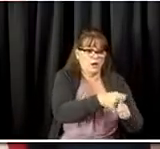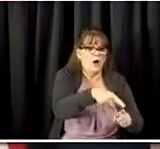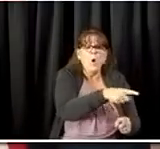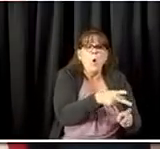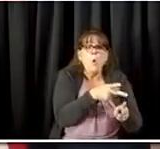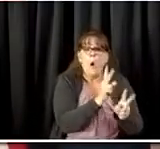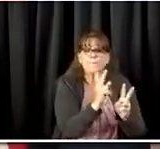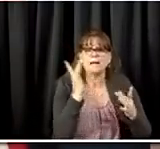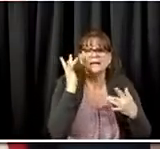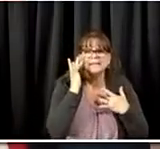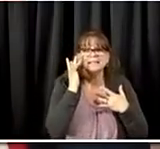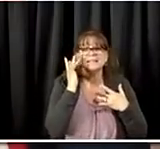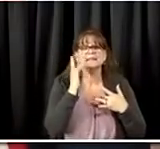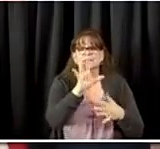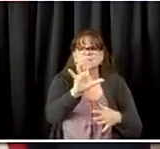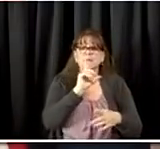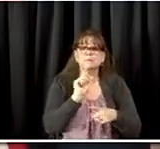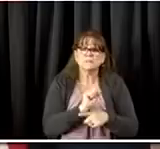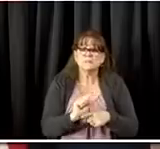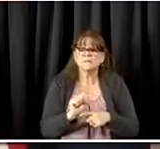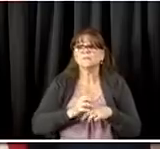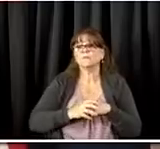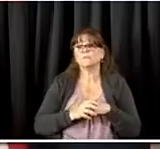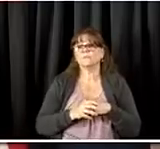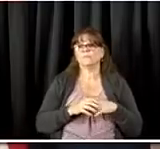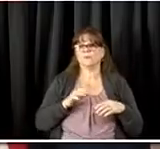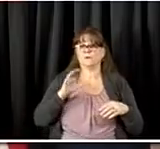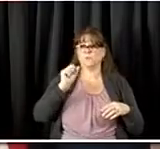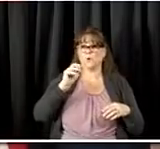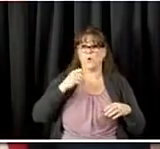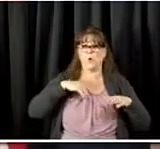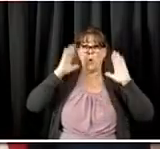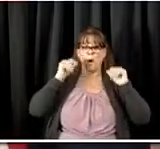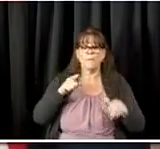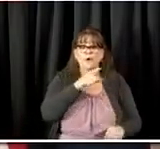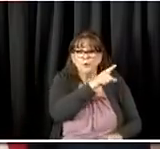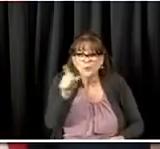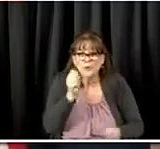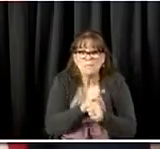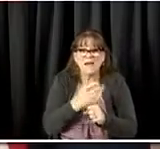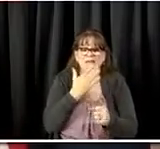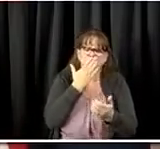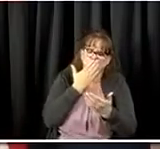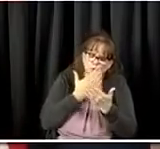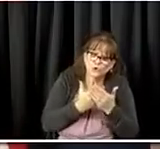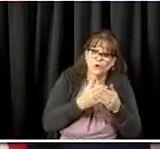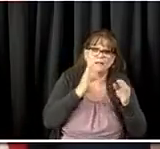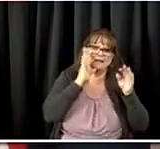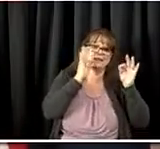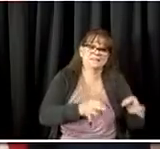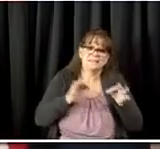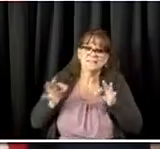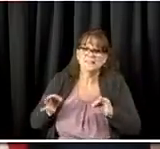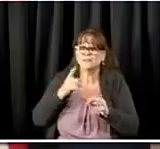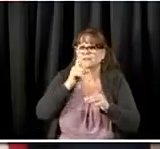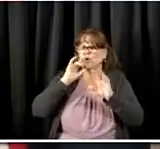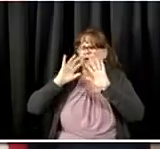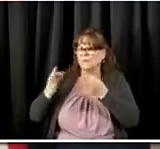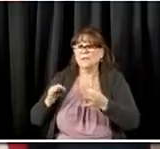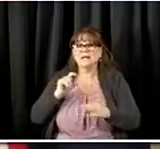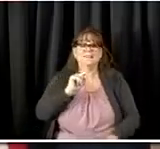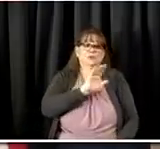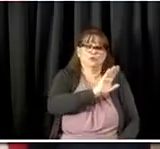We are hopeful that Coloradans will make informed decisions, the best decisions for them and their family. It's a responsibility, and we all will